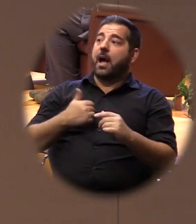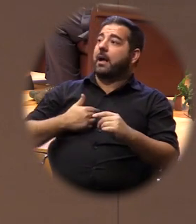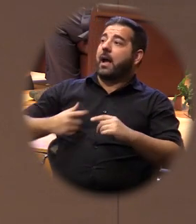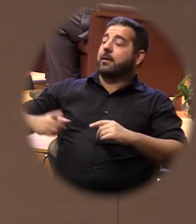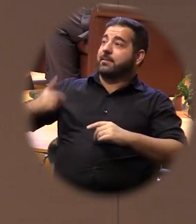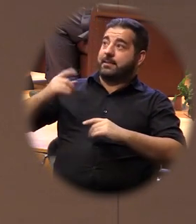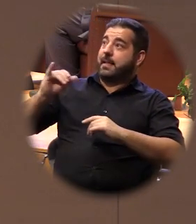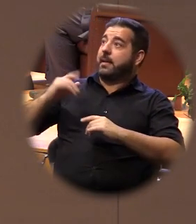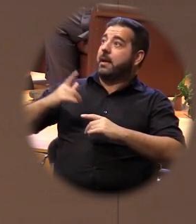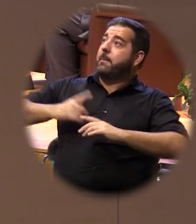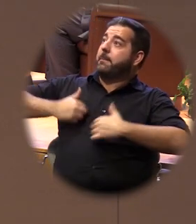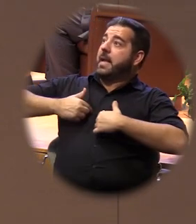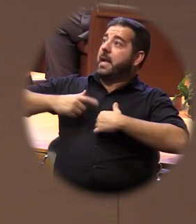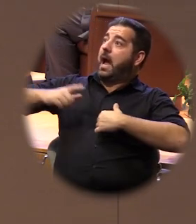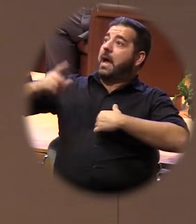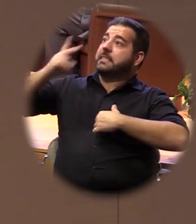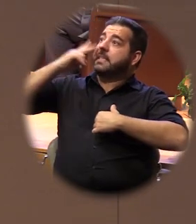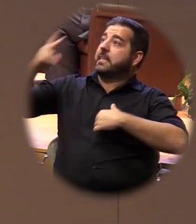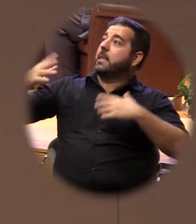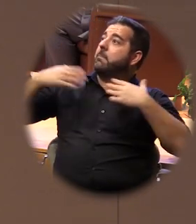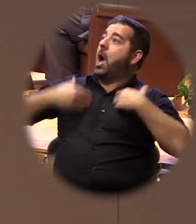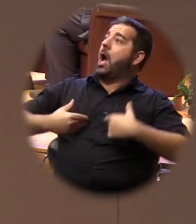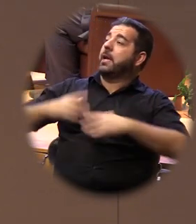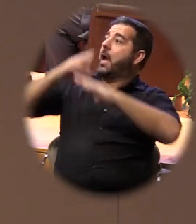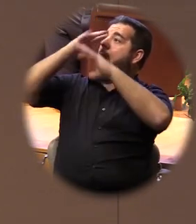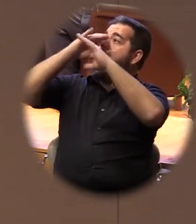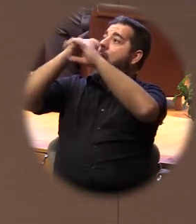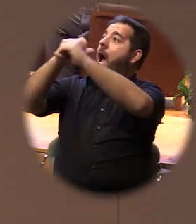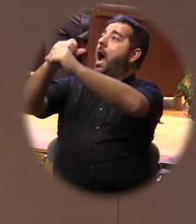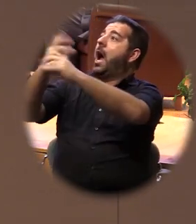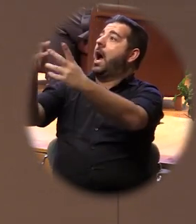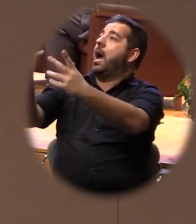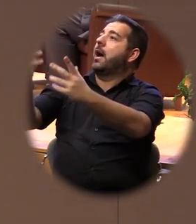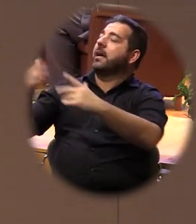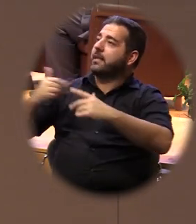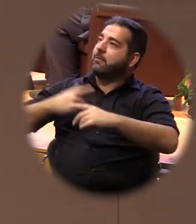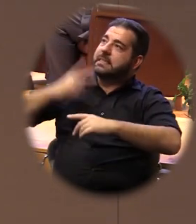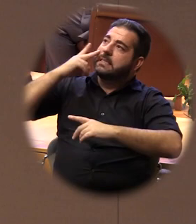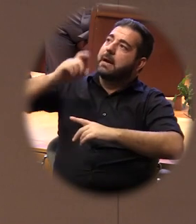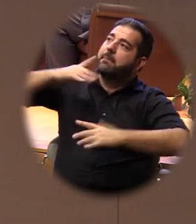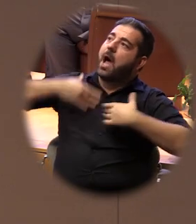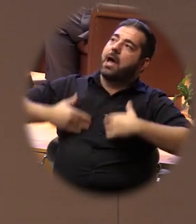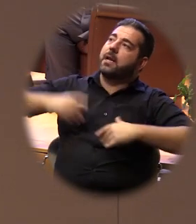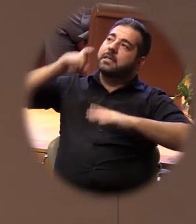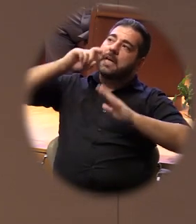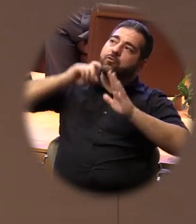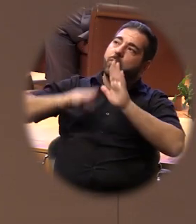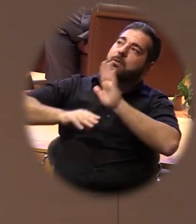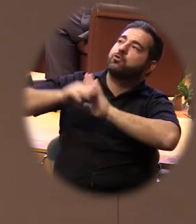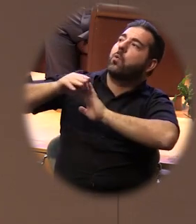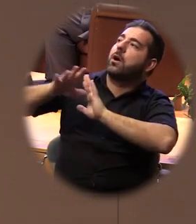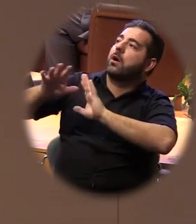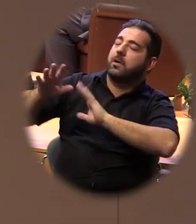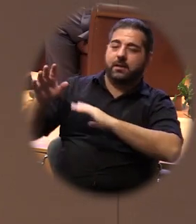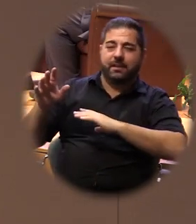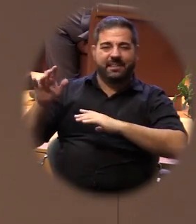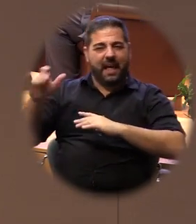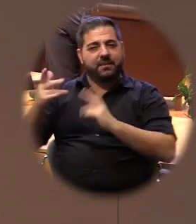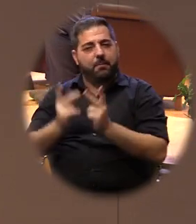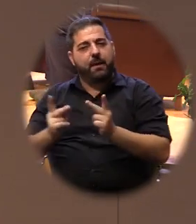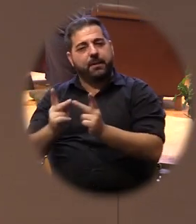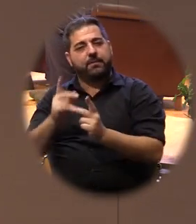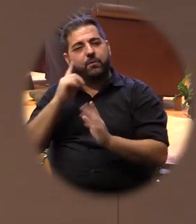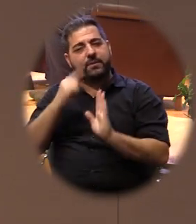magnet to the body going through sexual maturation. And so that's a place where I think, for